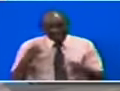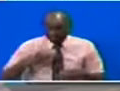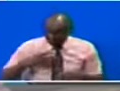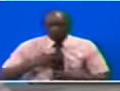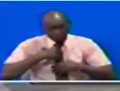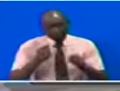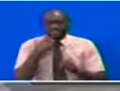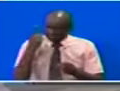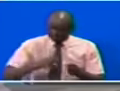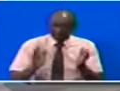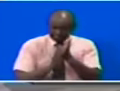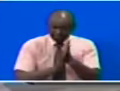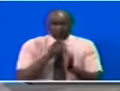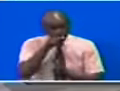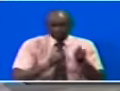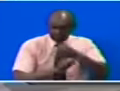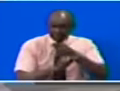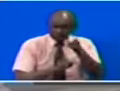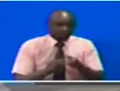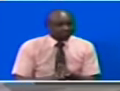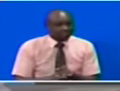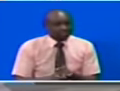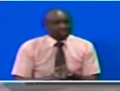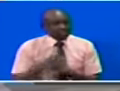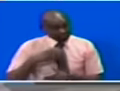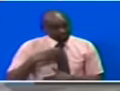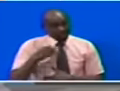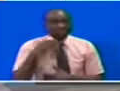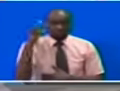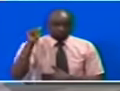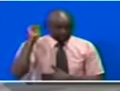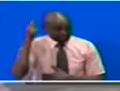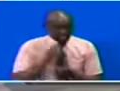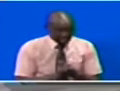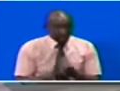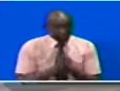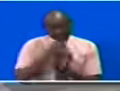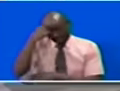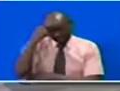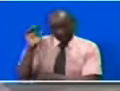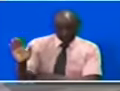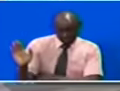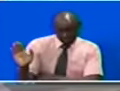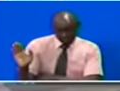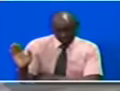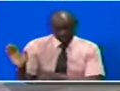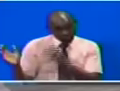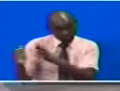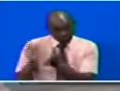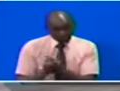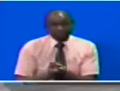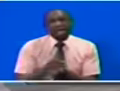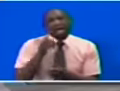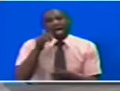named the flag bearer, but that definitely is the feeling with those at Ford Kenya, with Moses Wetangula from the